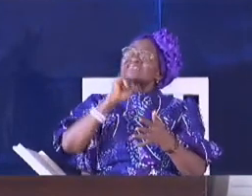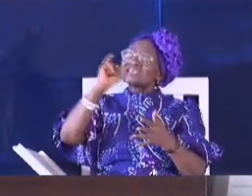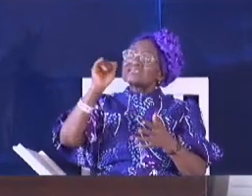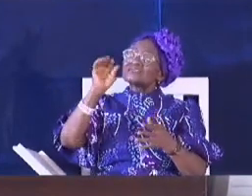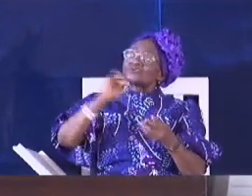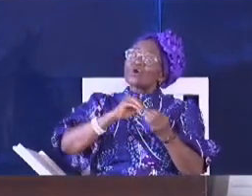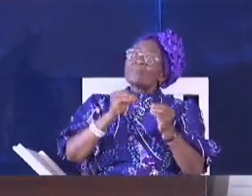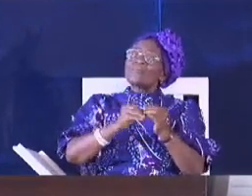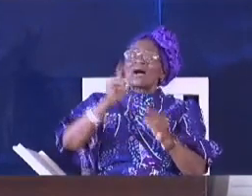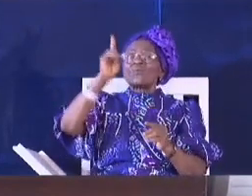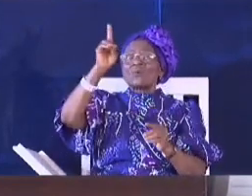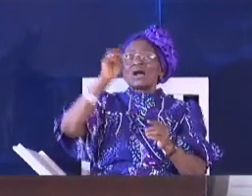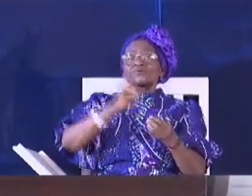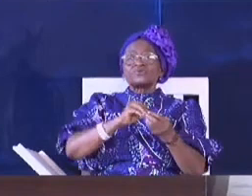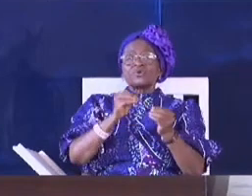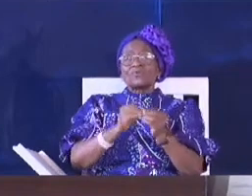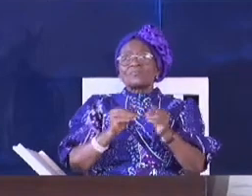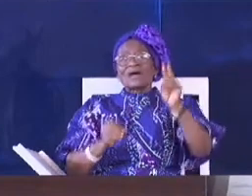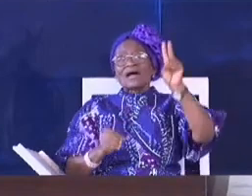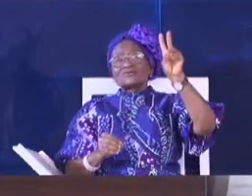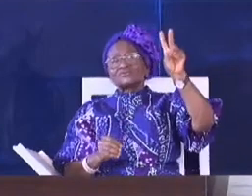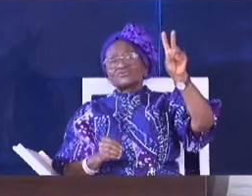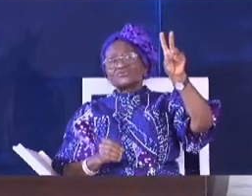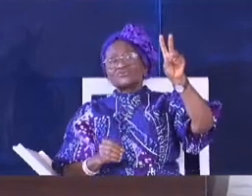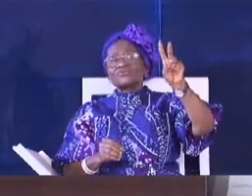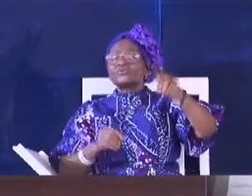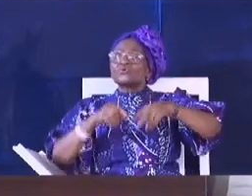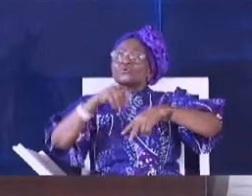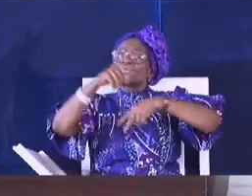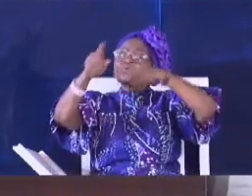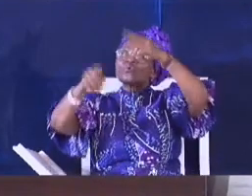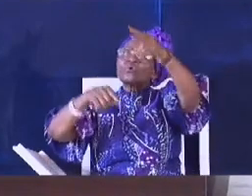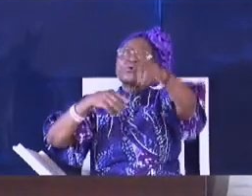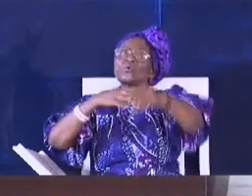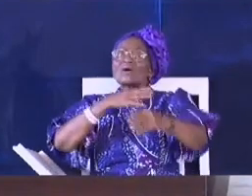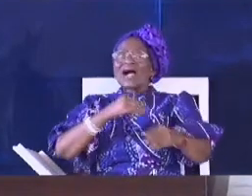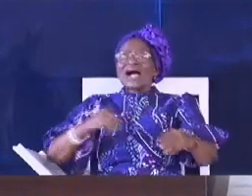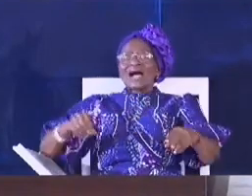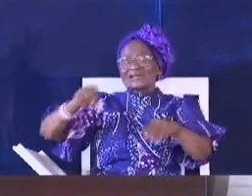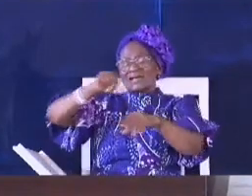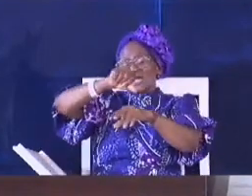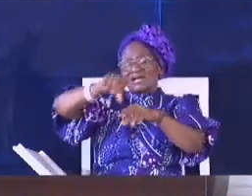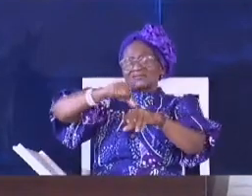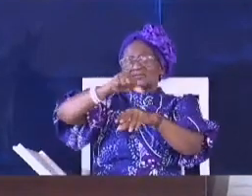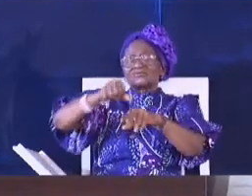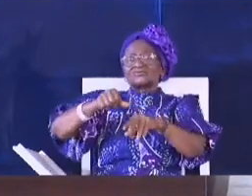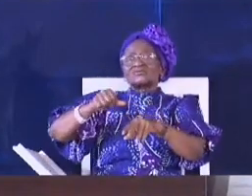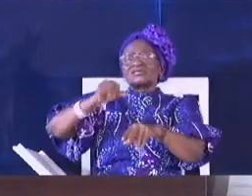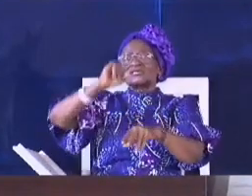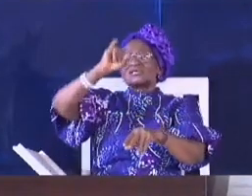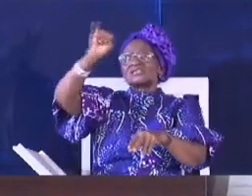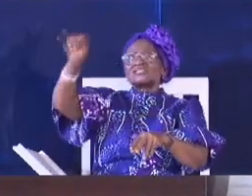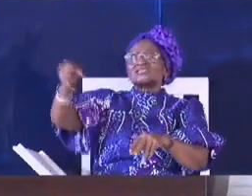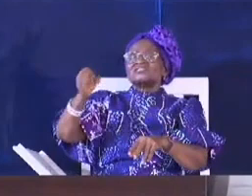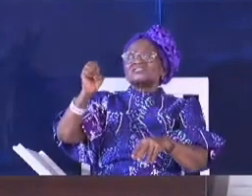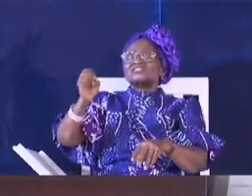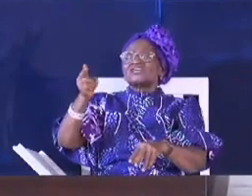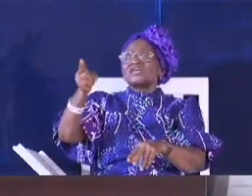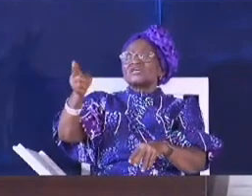one. Number two, go and anoint Jehu king